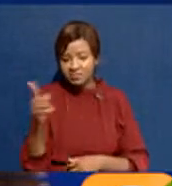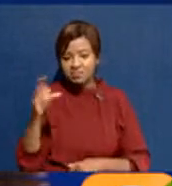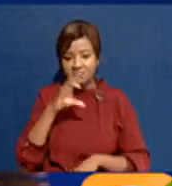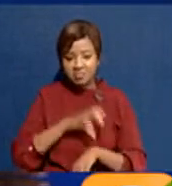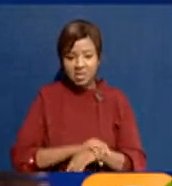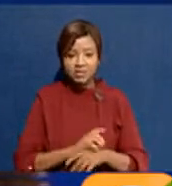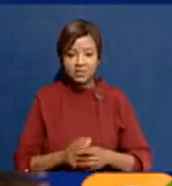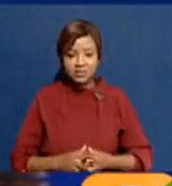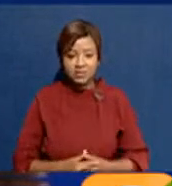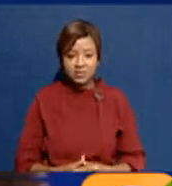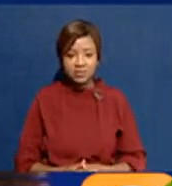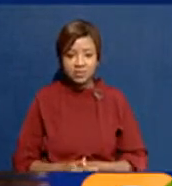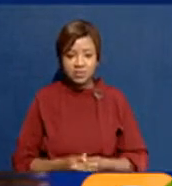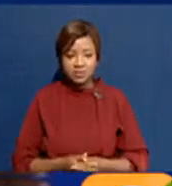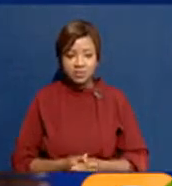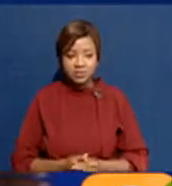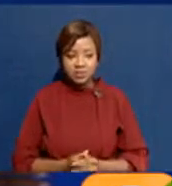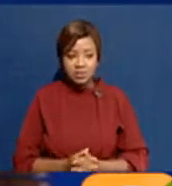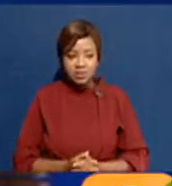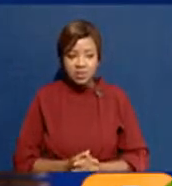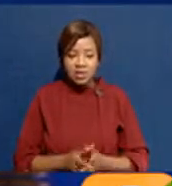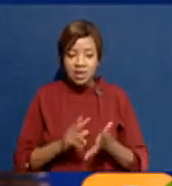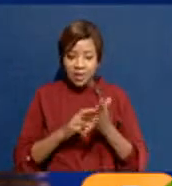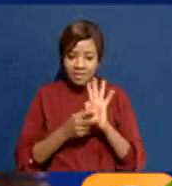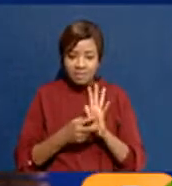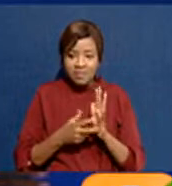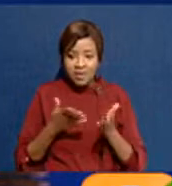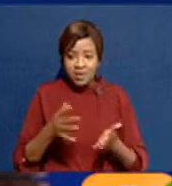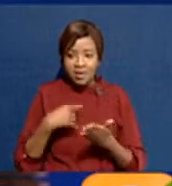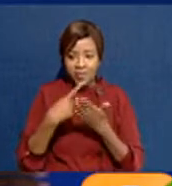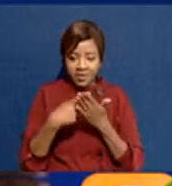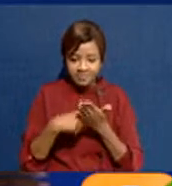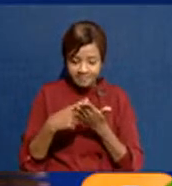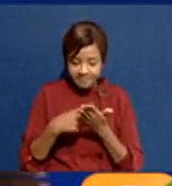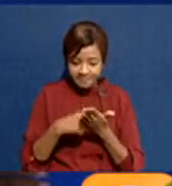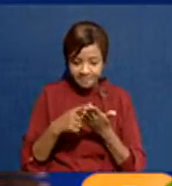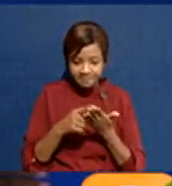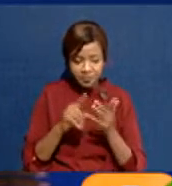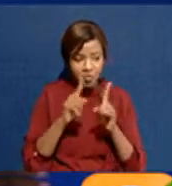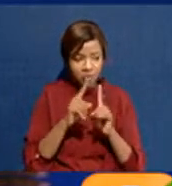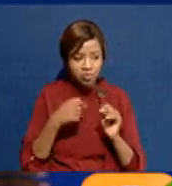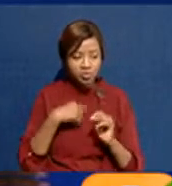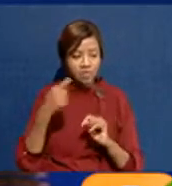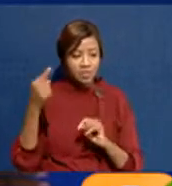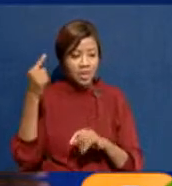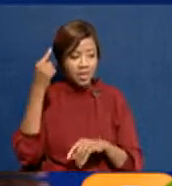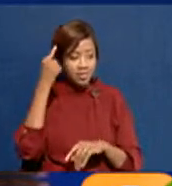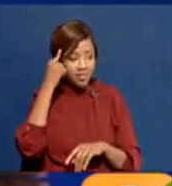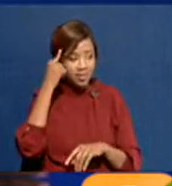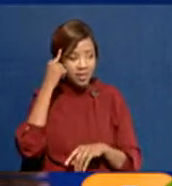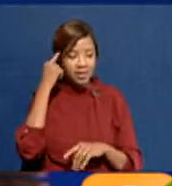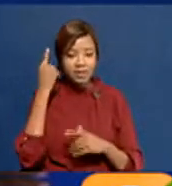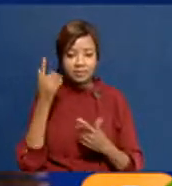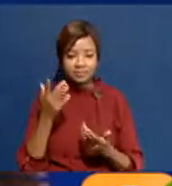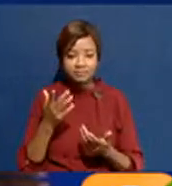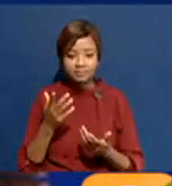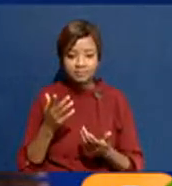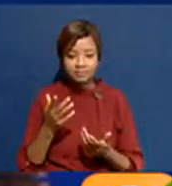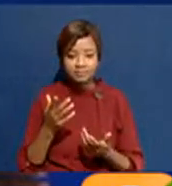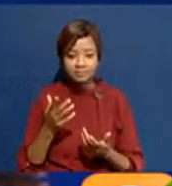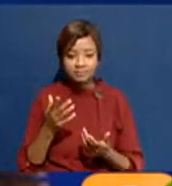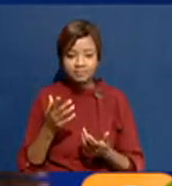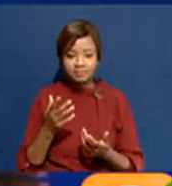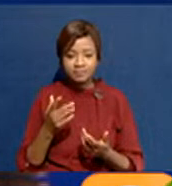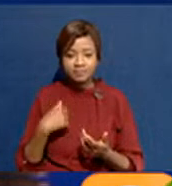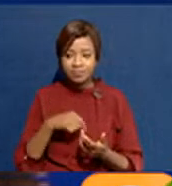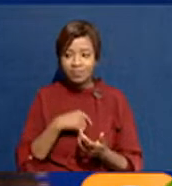very huge. So this is something which we should talk about. Now, I think the political wing that we have, I think